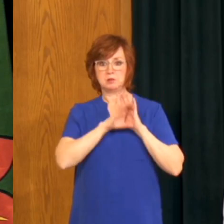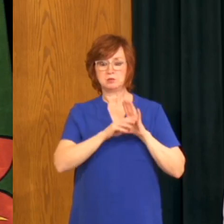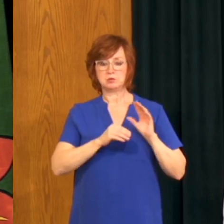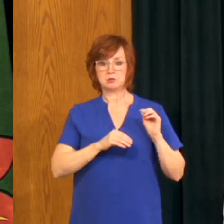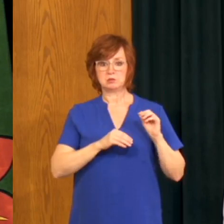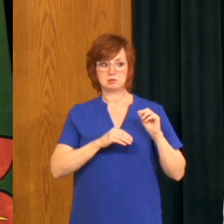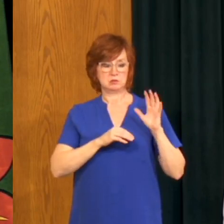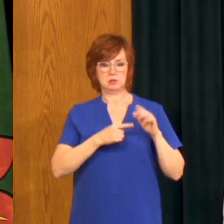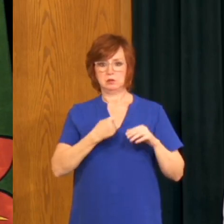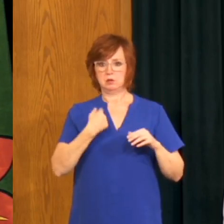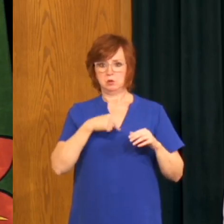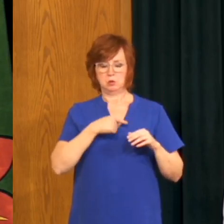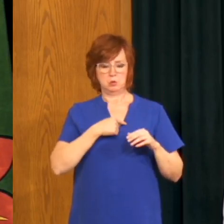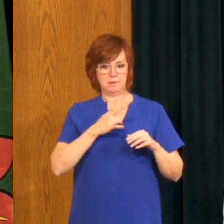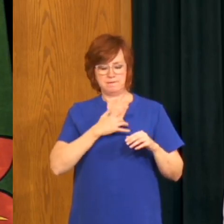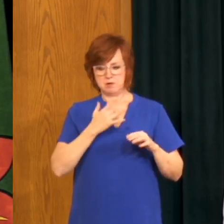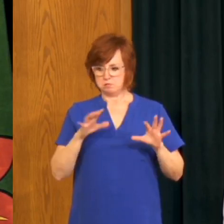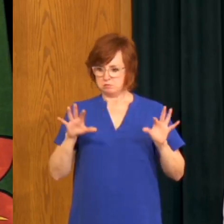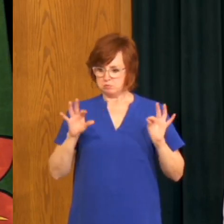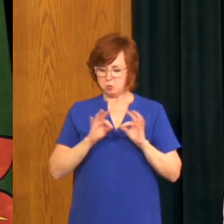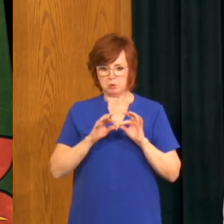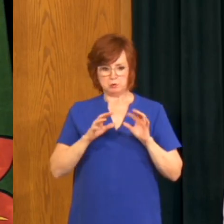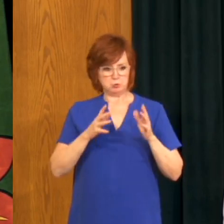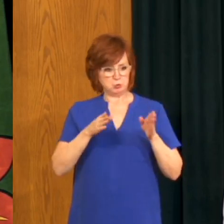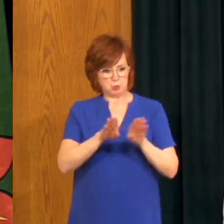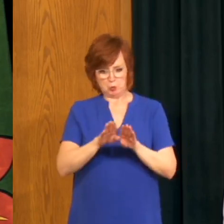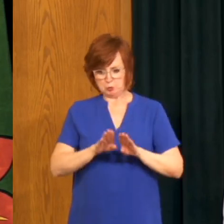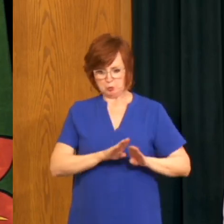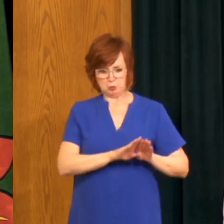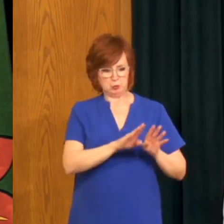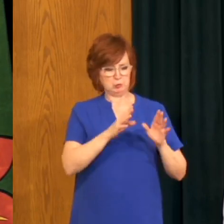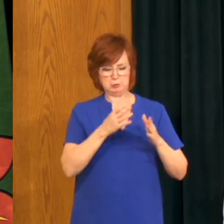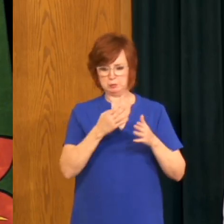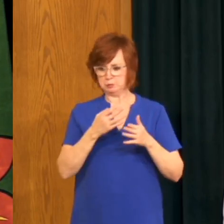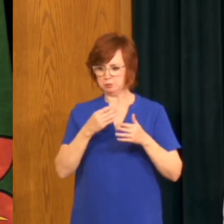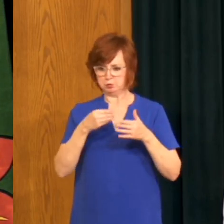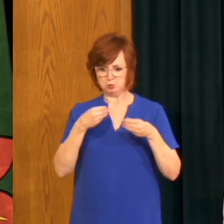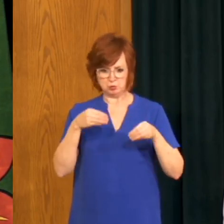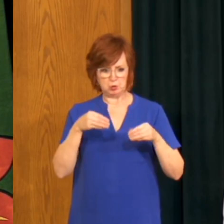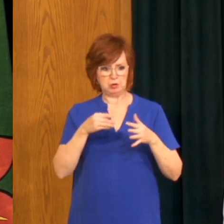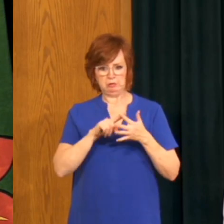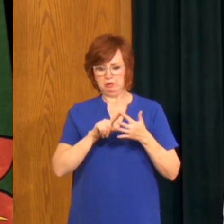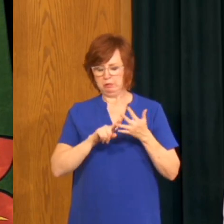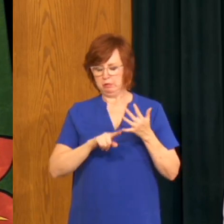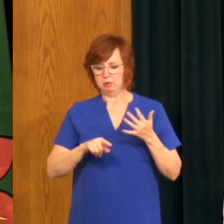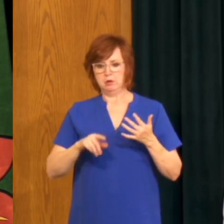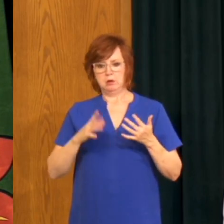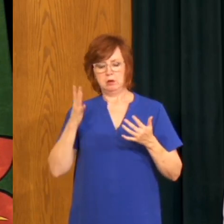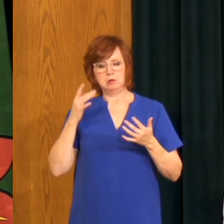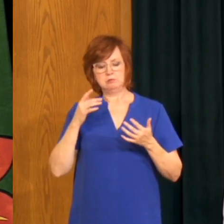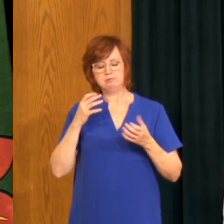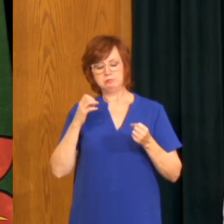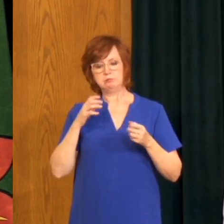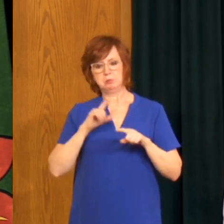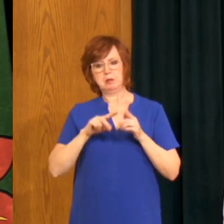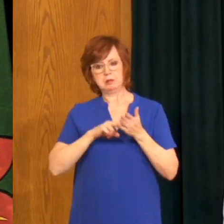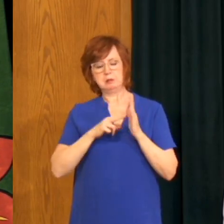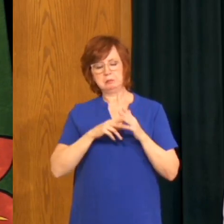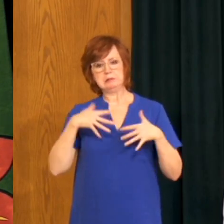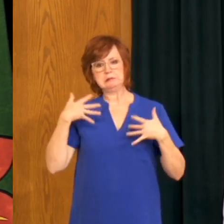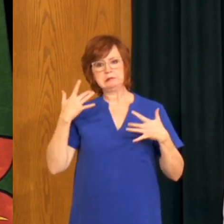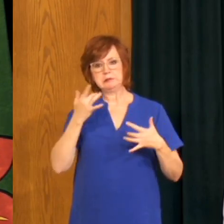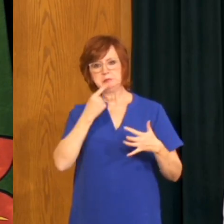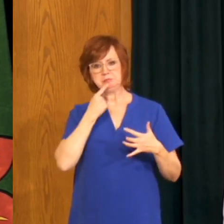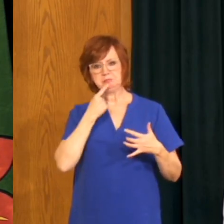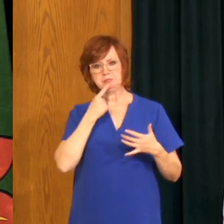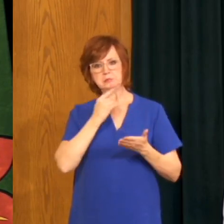shut down a number of sectors of our economy, and it did have an impact on the employment numbers in Saskatchewan. I would say less of an